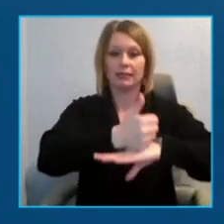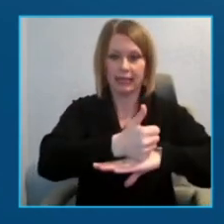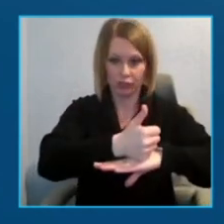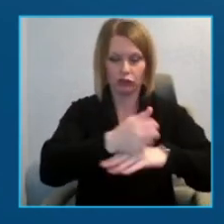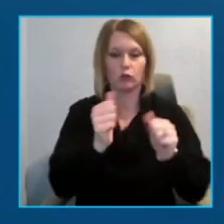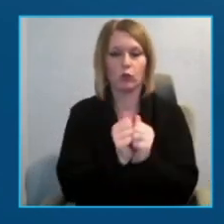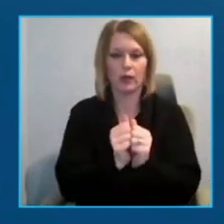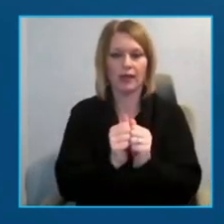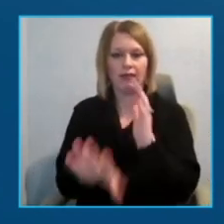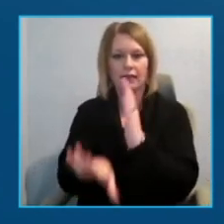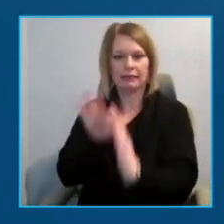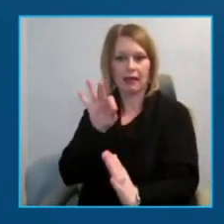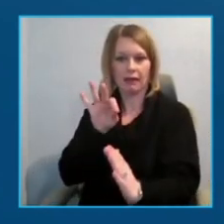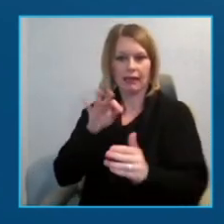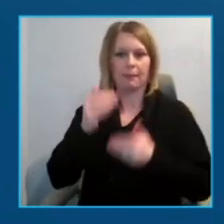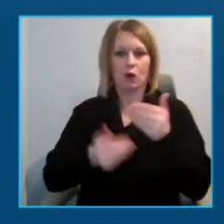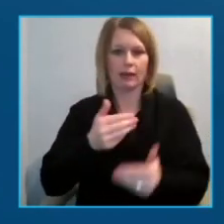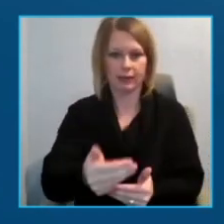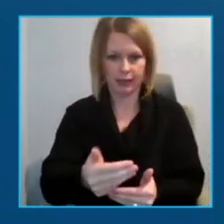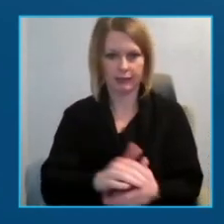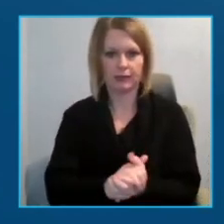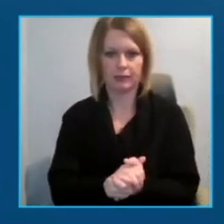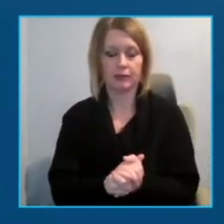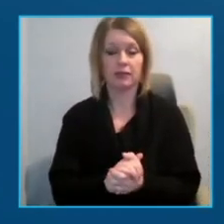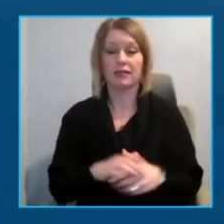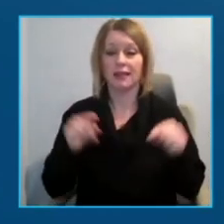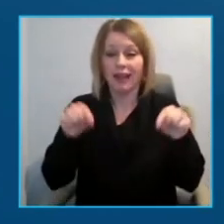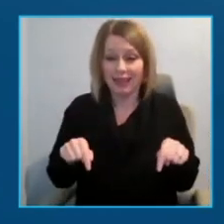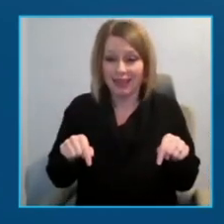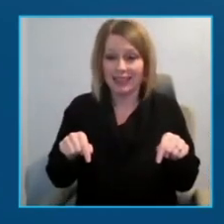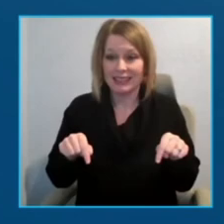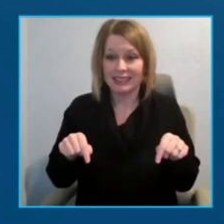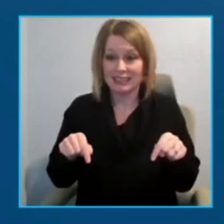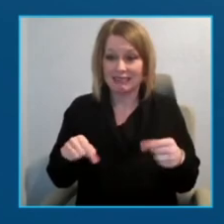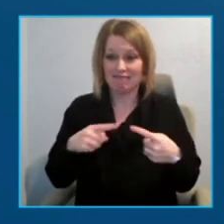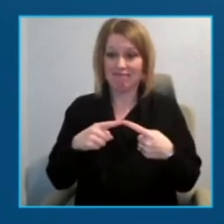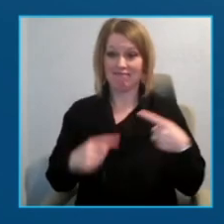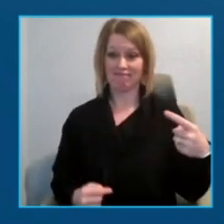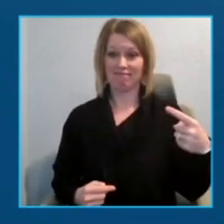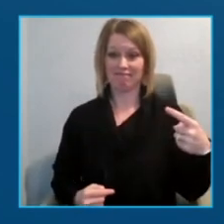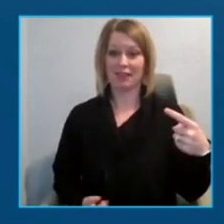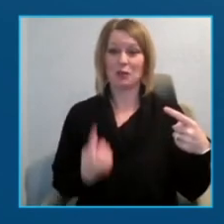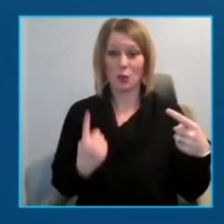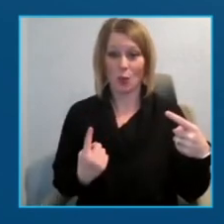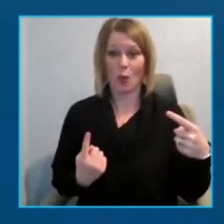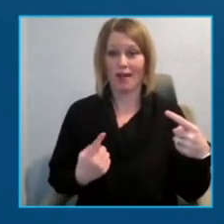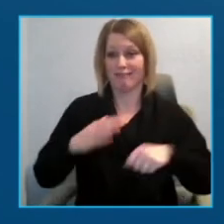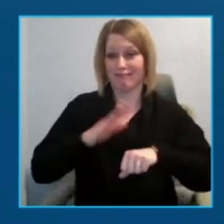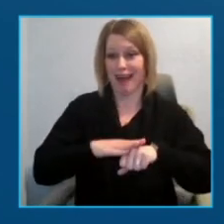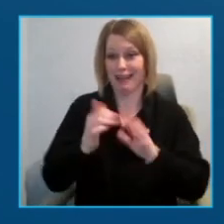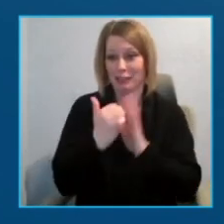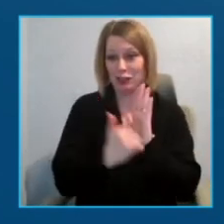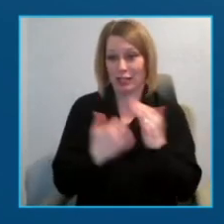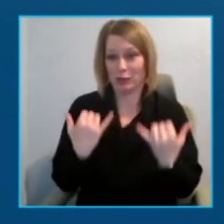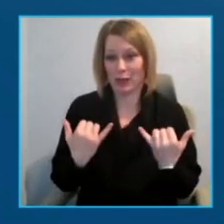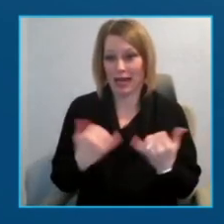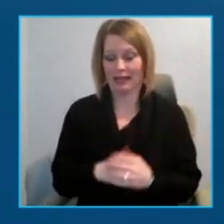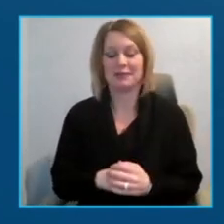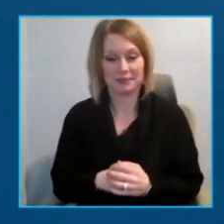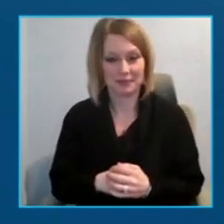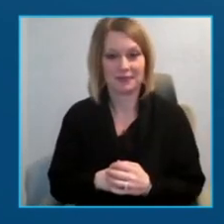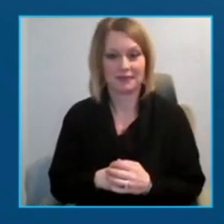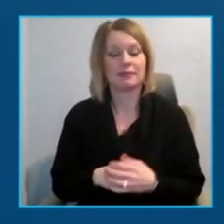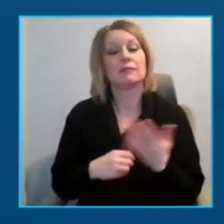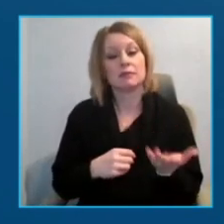process. This is the only actual item on our agenda today. We will soon be back in touch with all of you